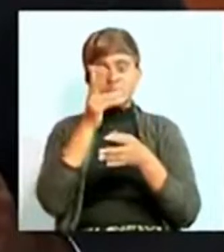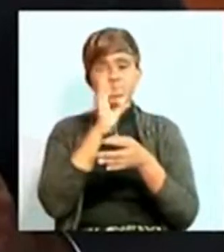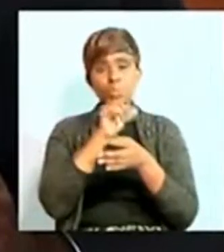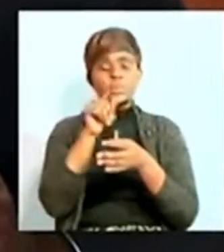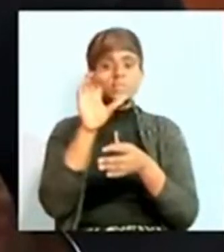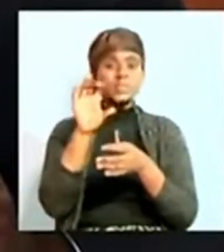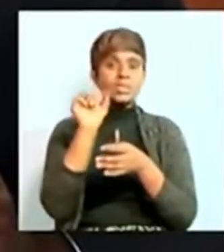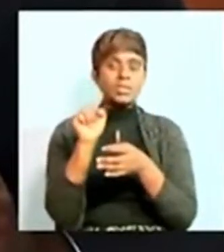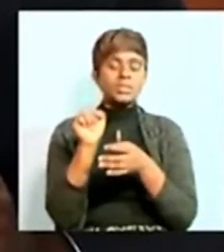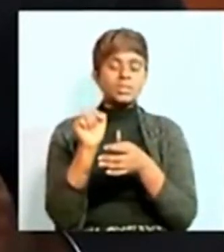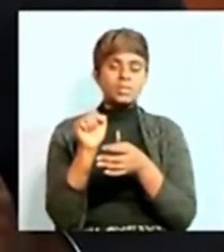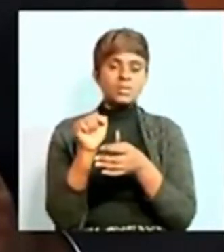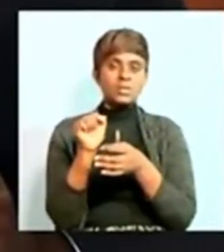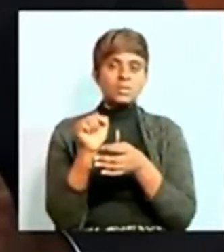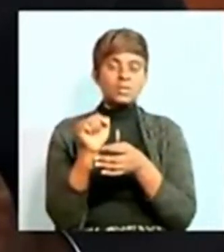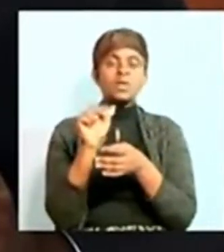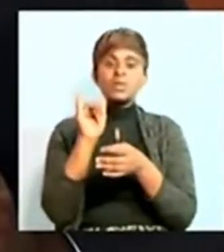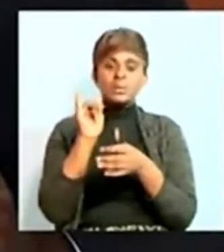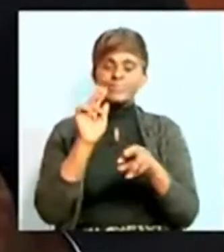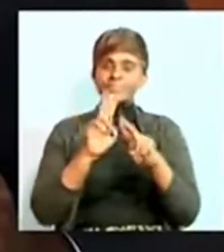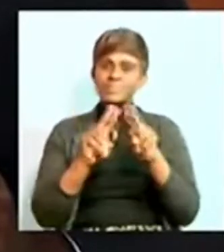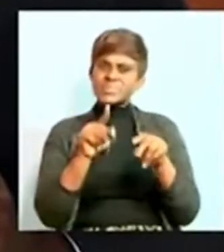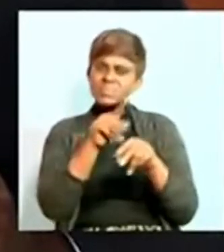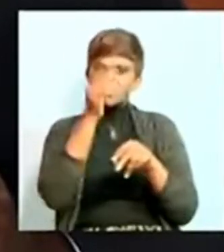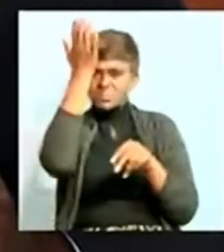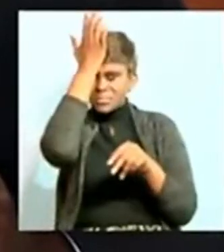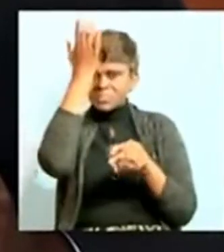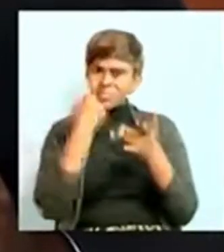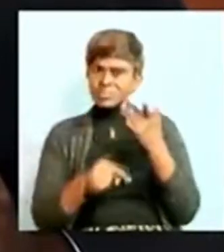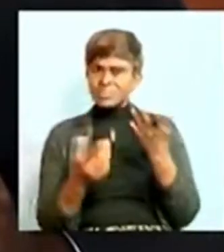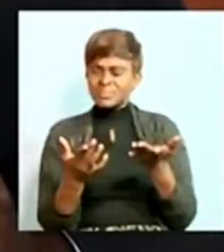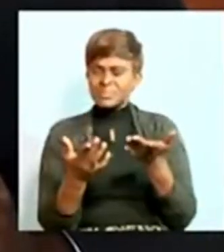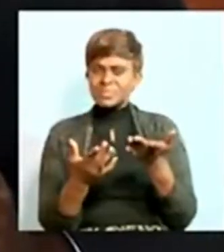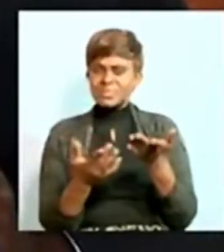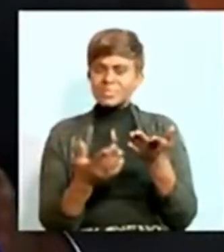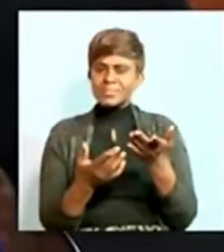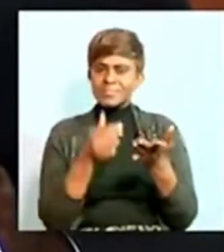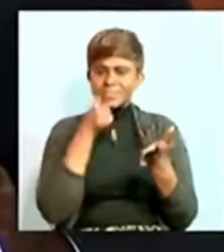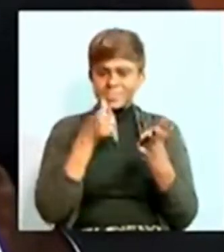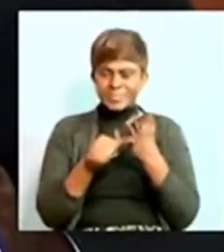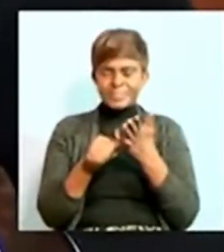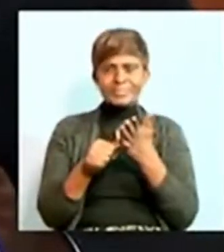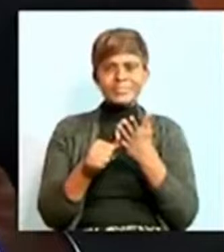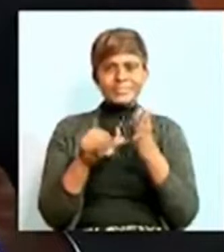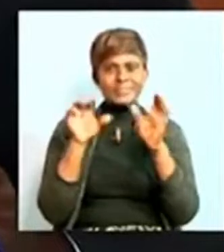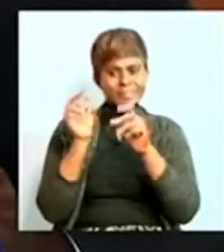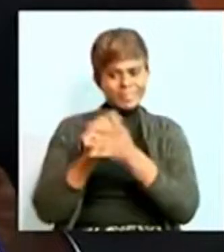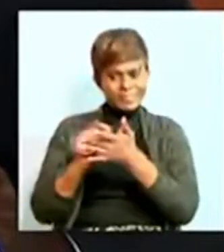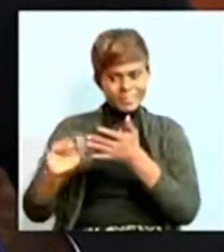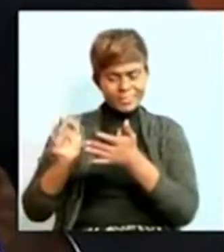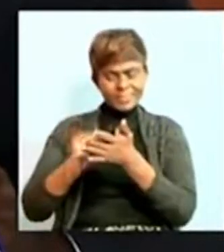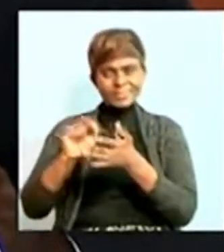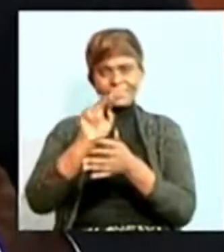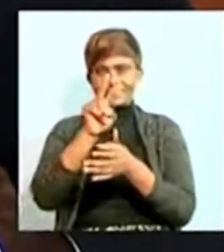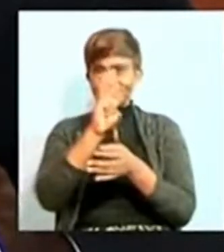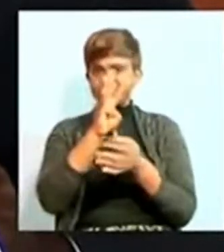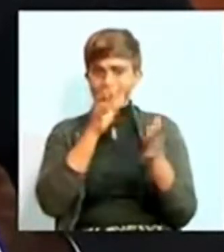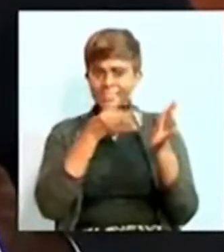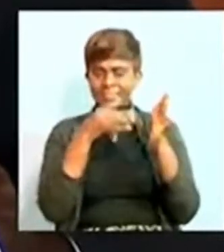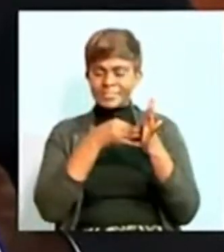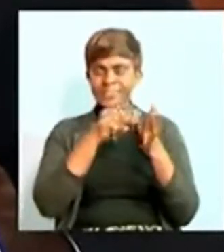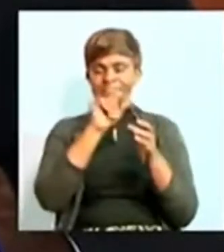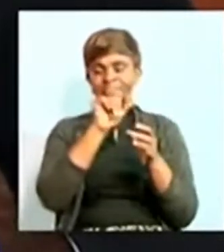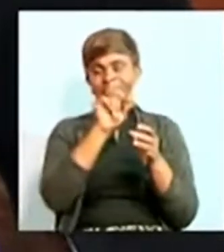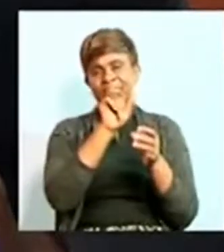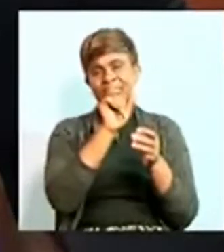CS? Yes, Chair. What's the date? The follow-up letter was done on 24 February 2024.